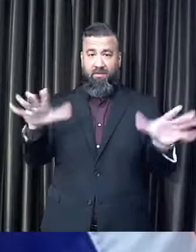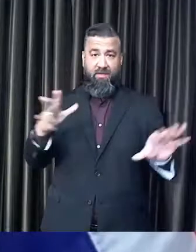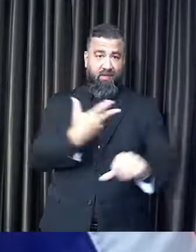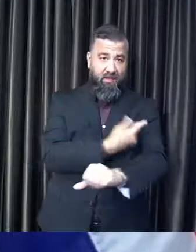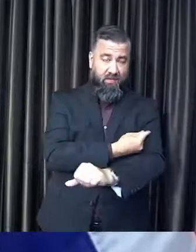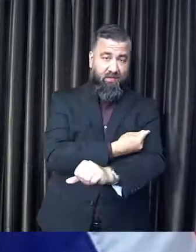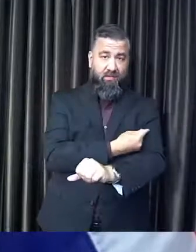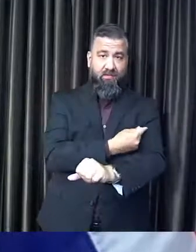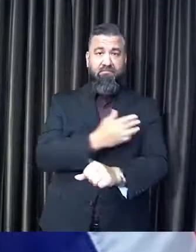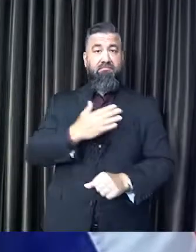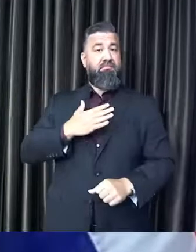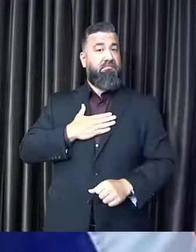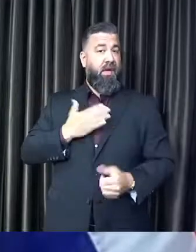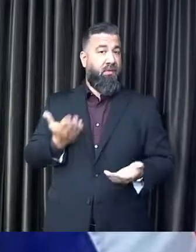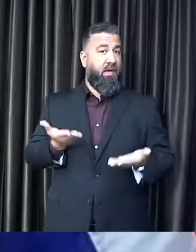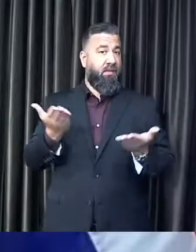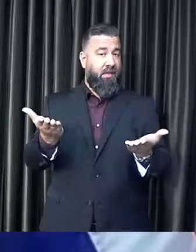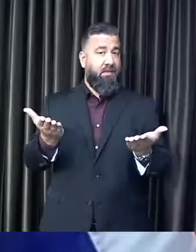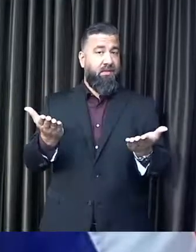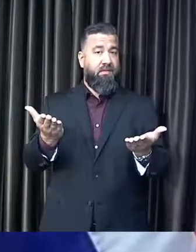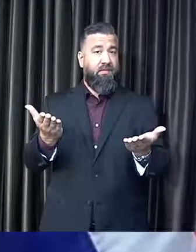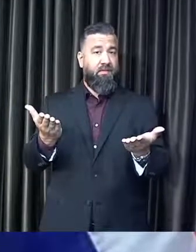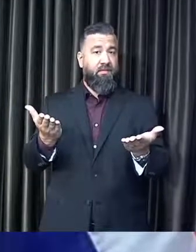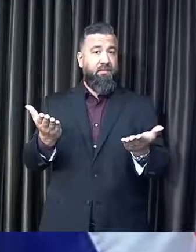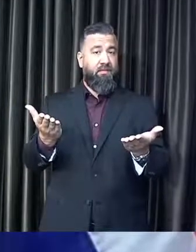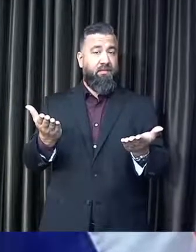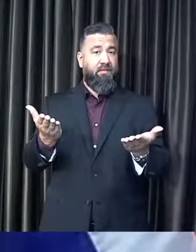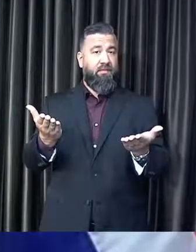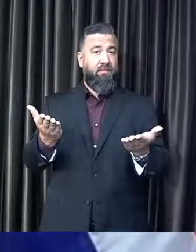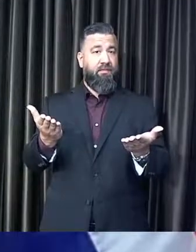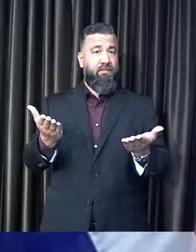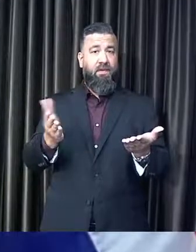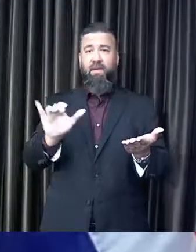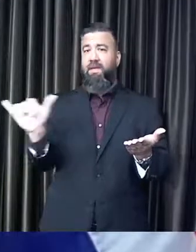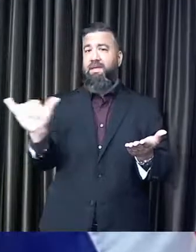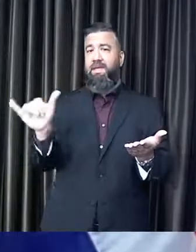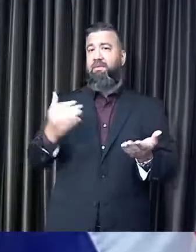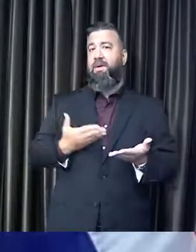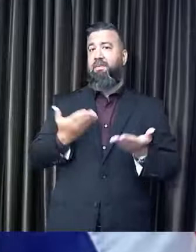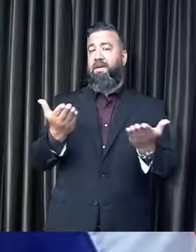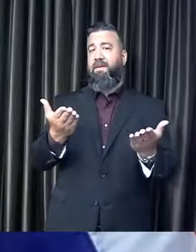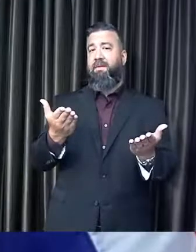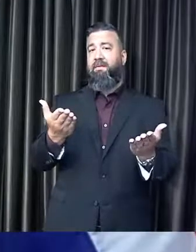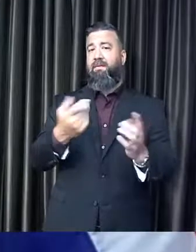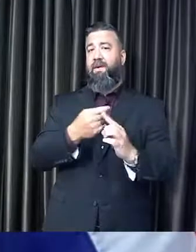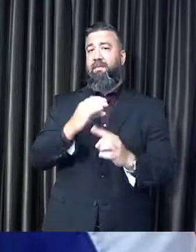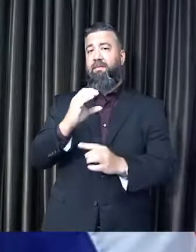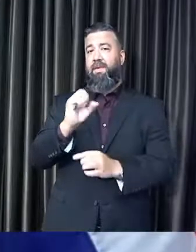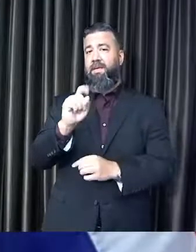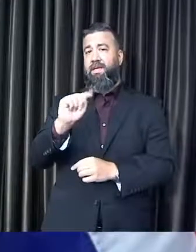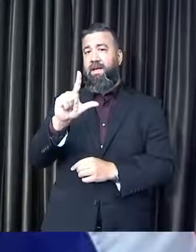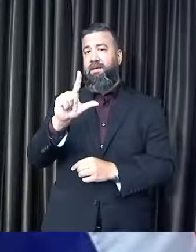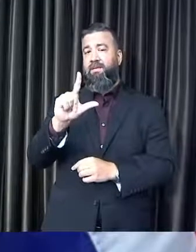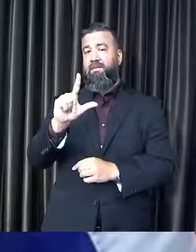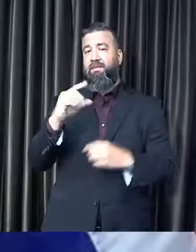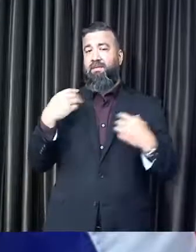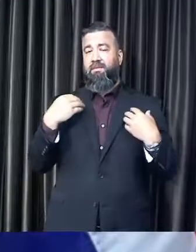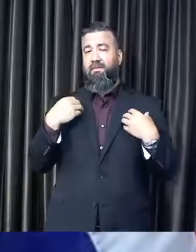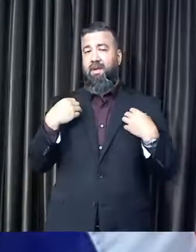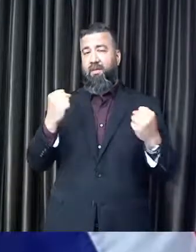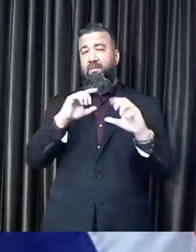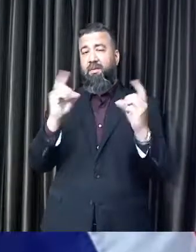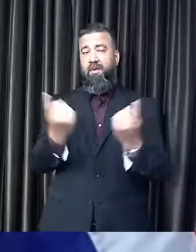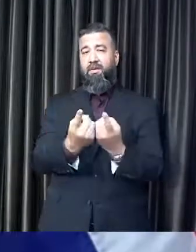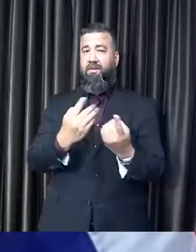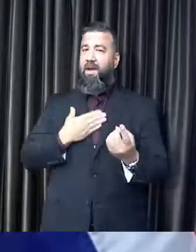vaccinated, and my recommendations. My recommendations are the recommendations of our St. Louis County Public Health Department. That's what